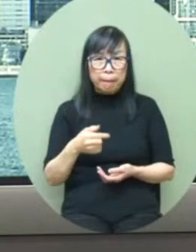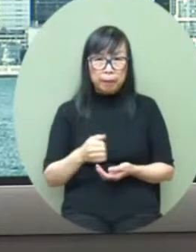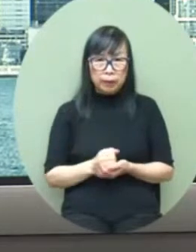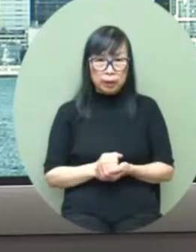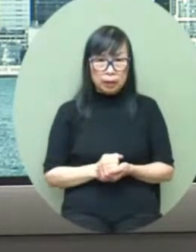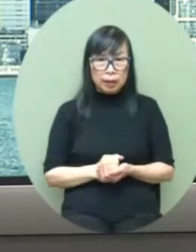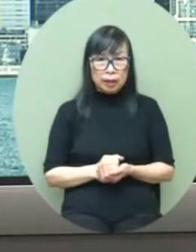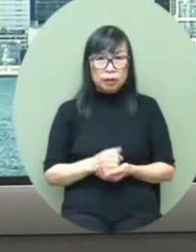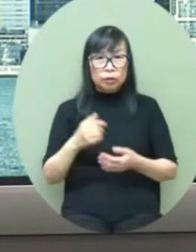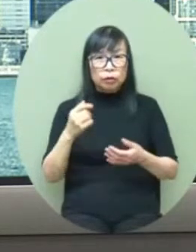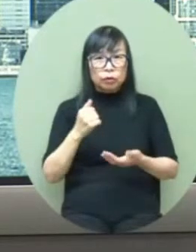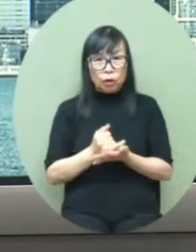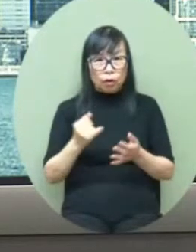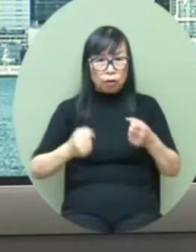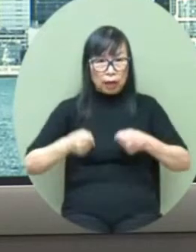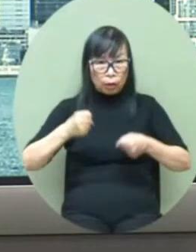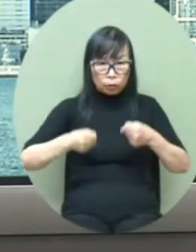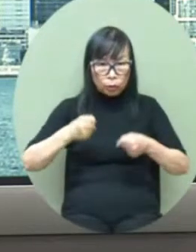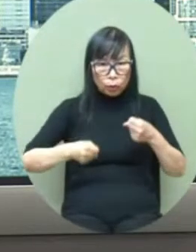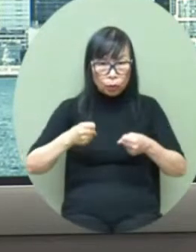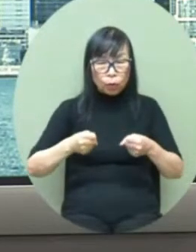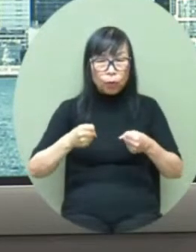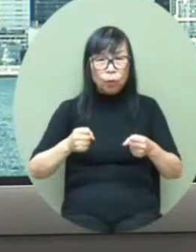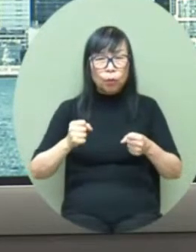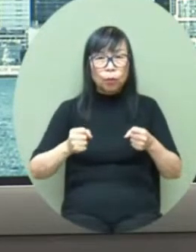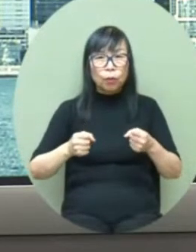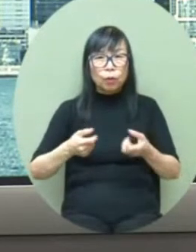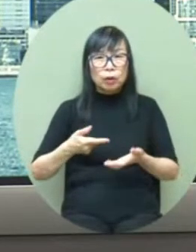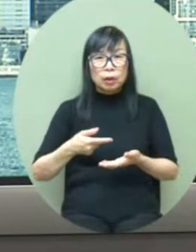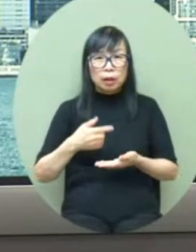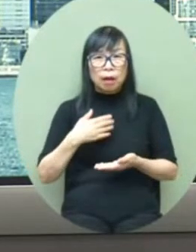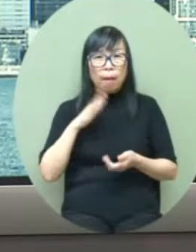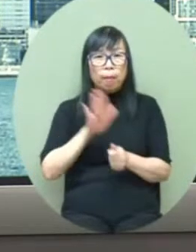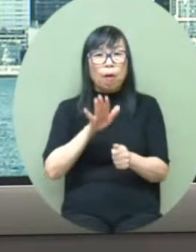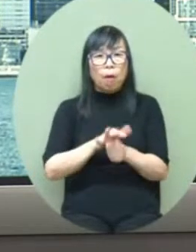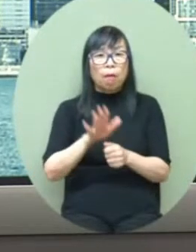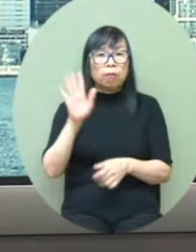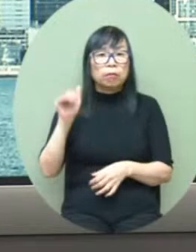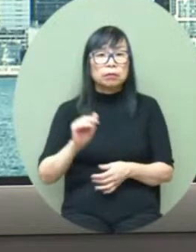scheme. The scheme is for seniors.